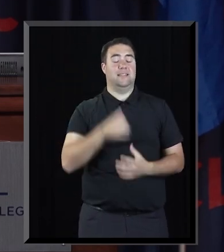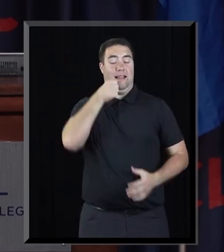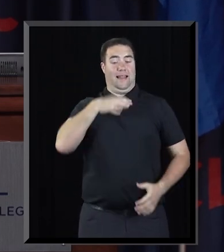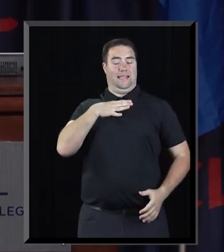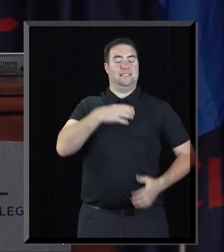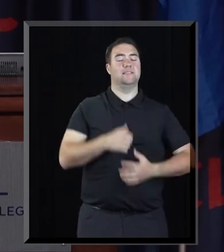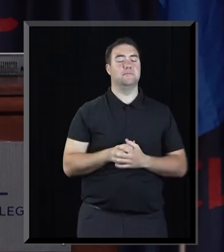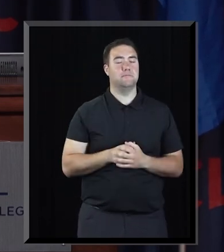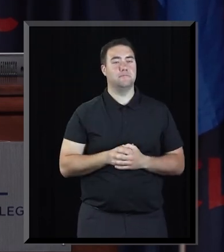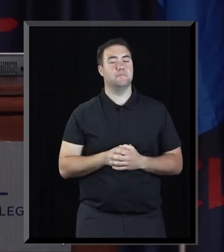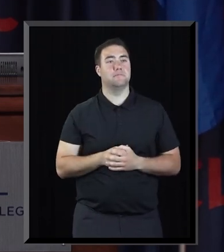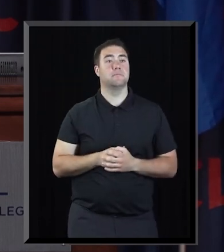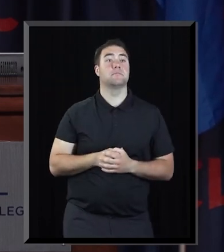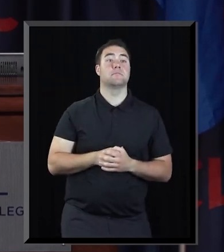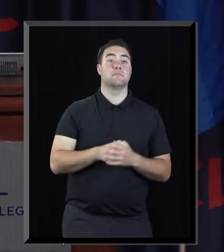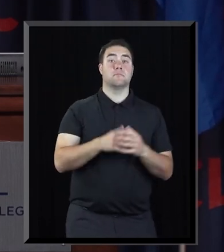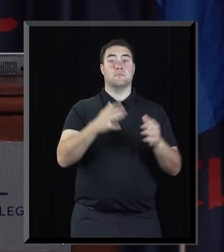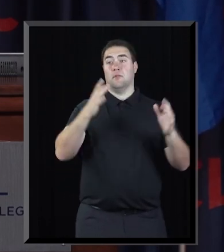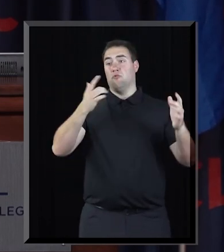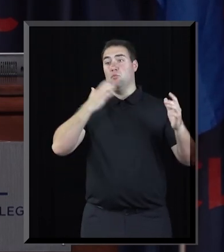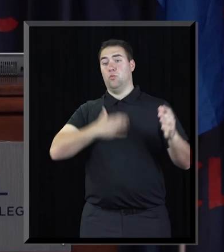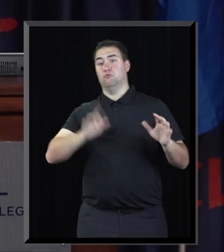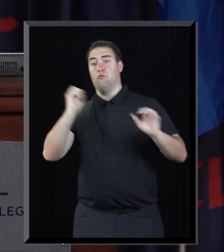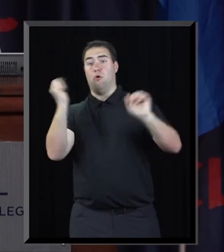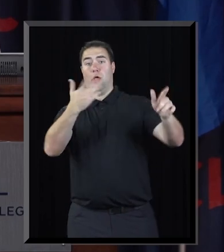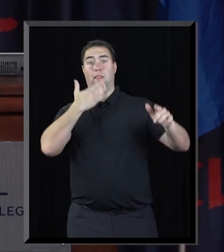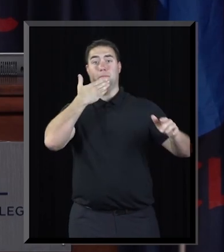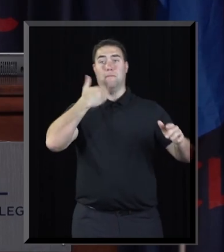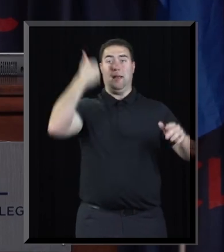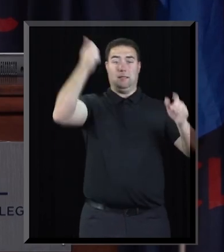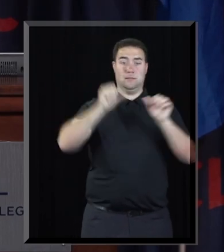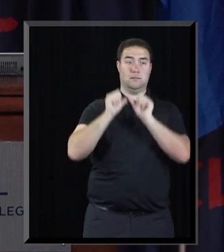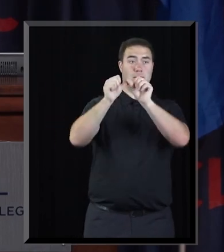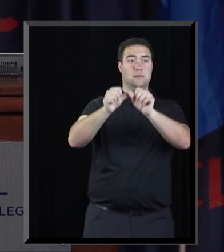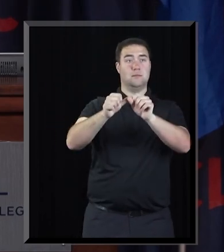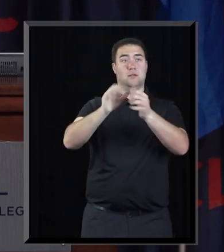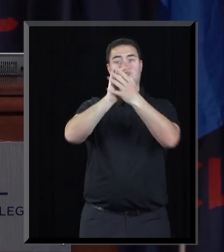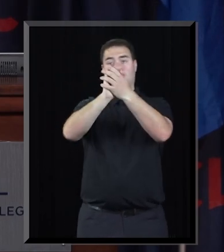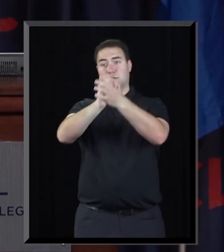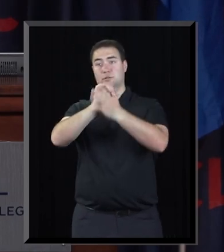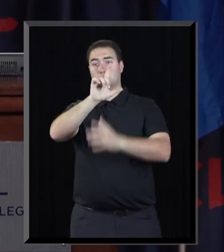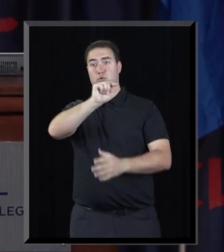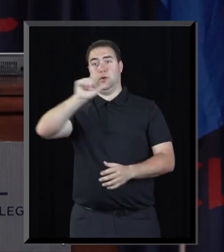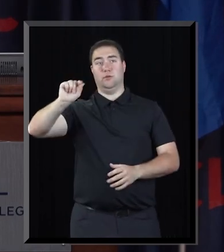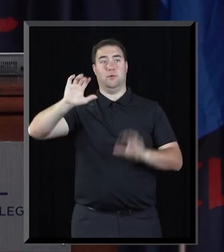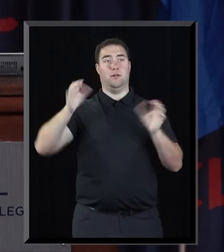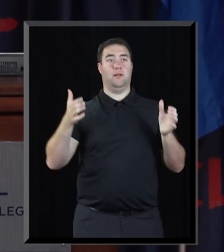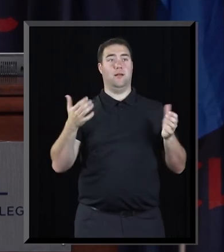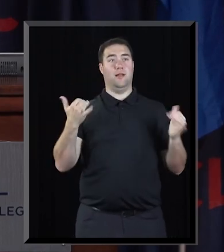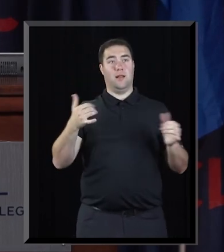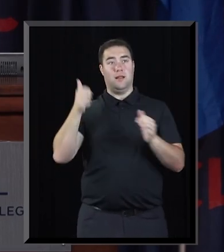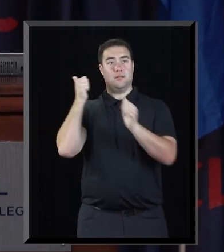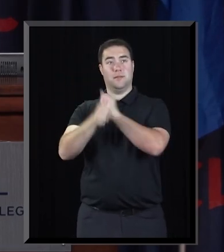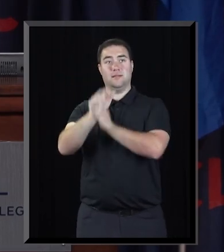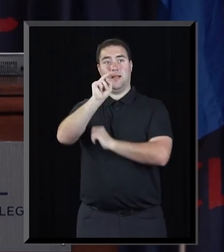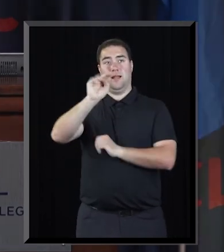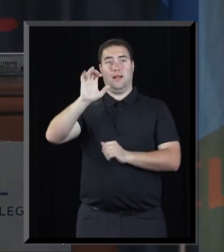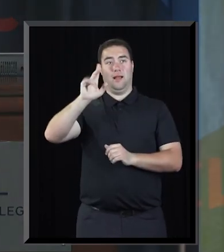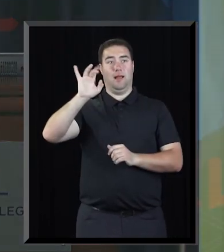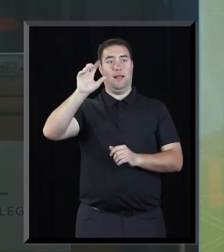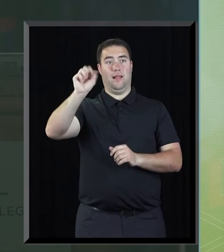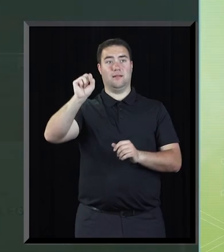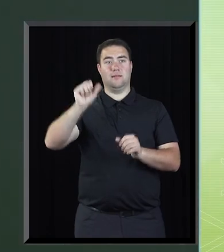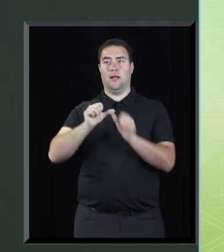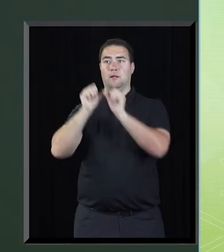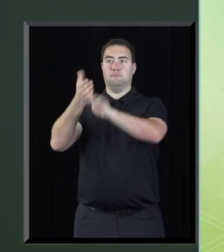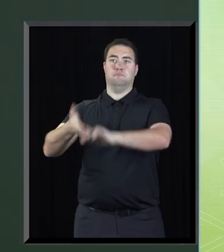nothing but the best in your nursing careers. Congratulations to the practical nursing class of 2020. Now, let's go past that NCLEX and begin to grow as nurses.